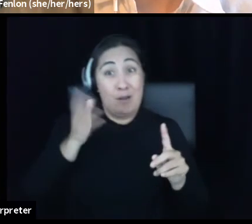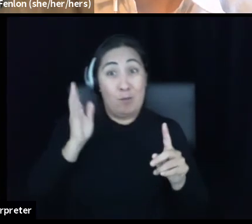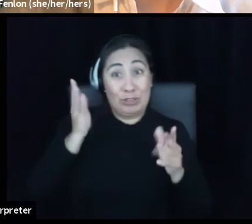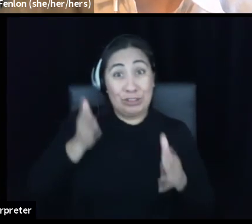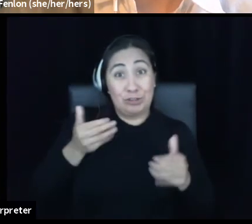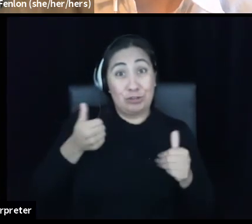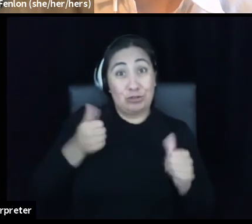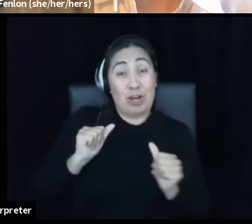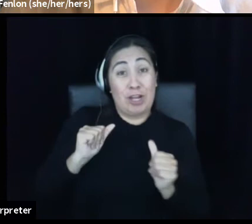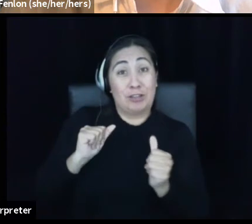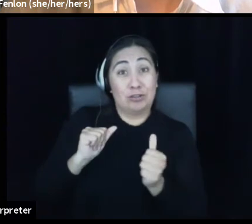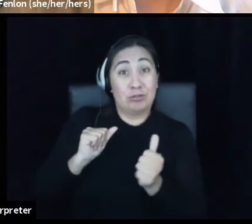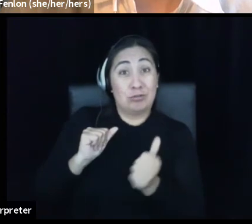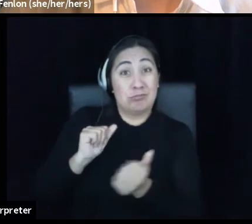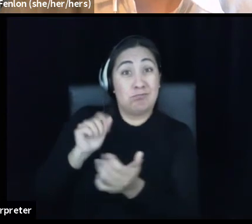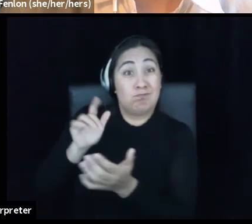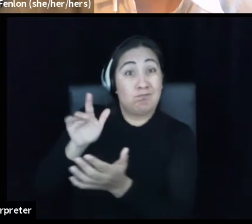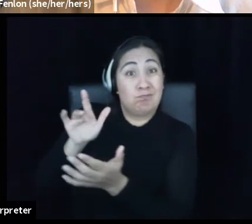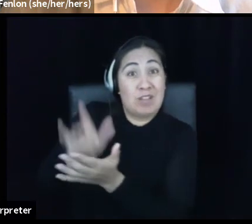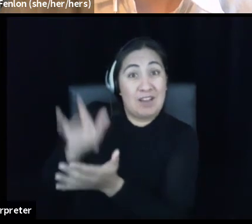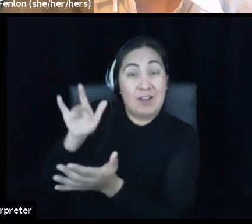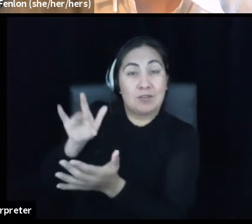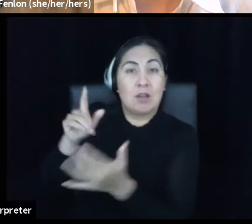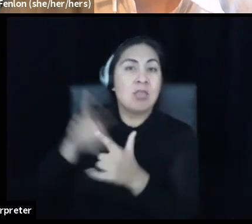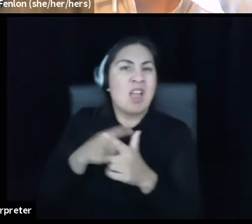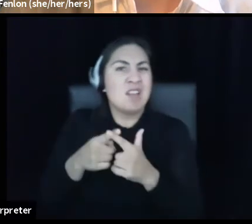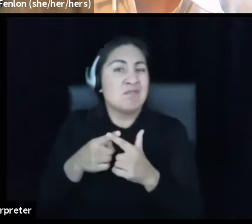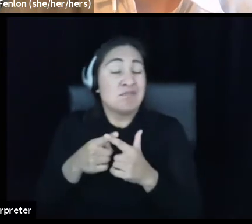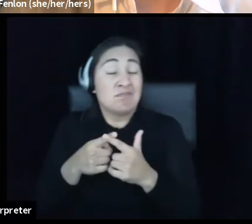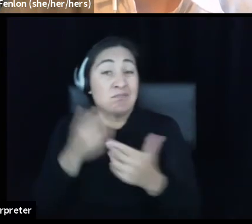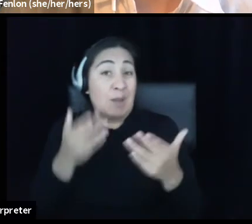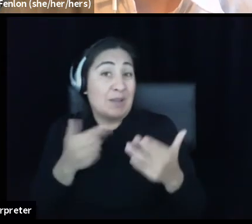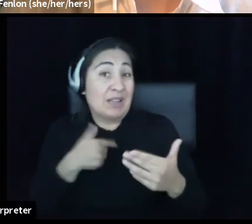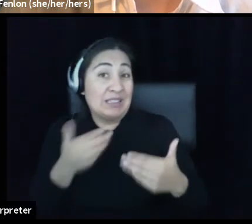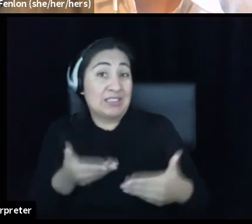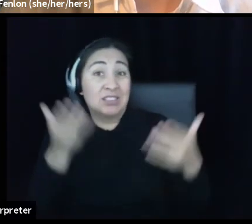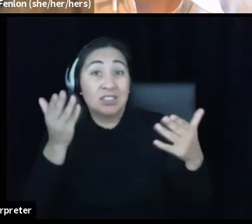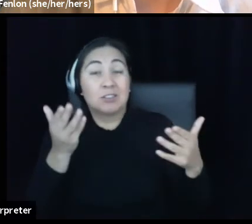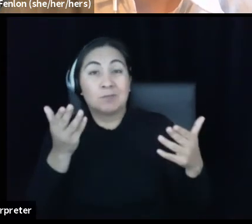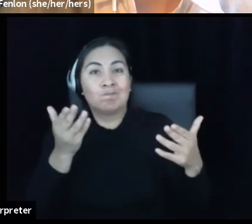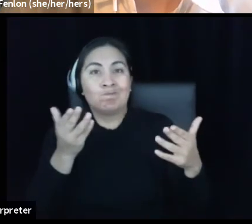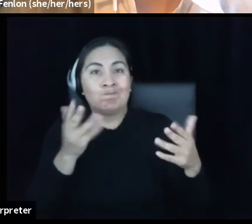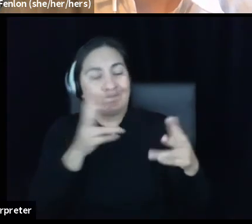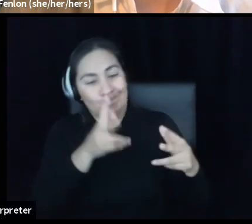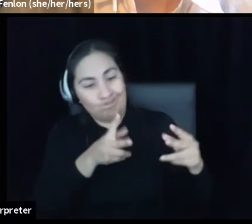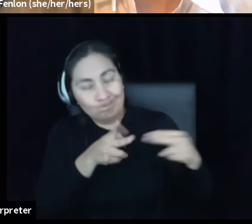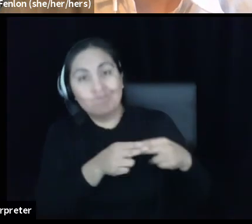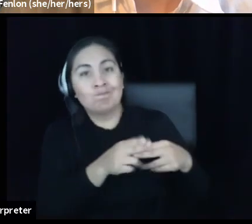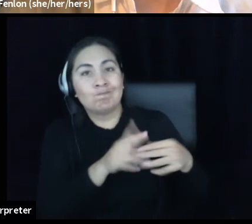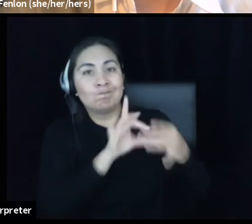you, I would cut ties and see what you can do to recoup that